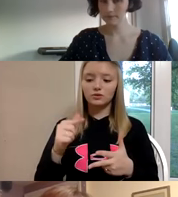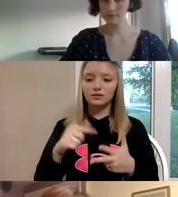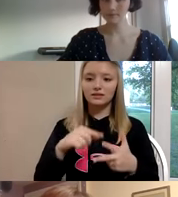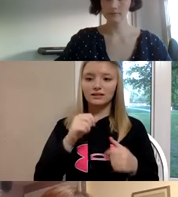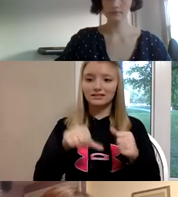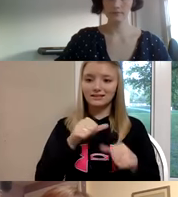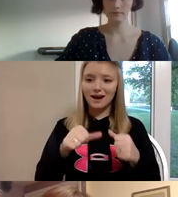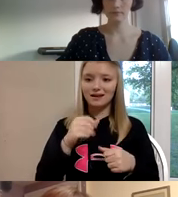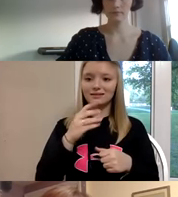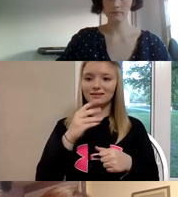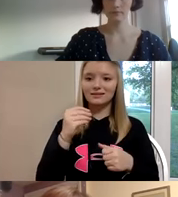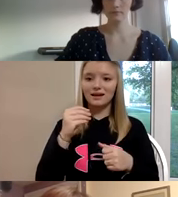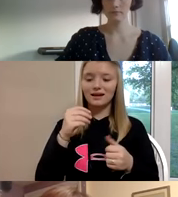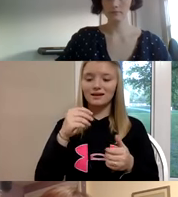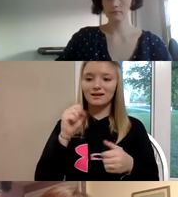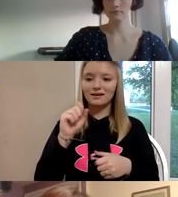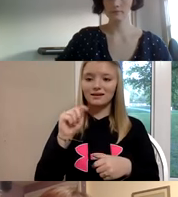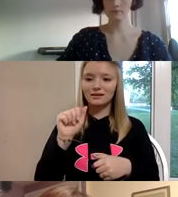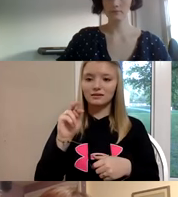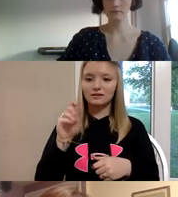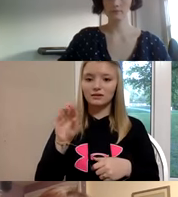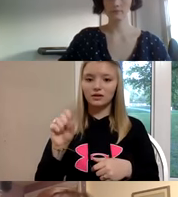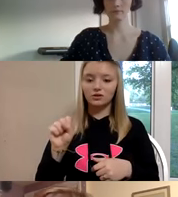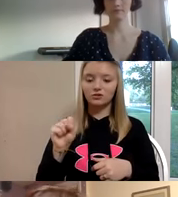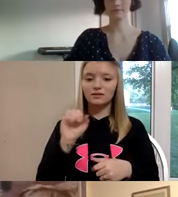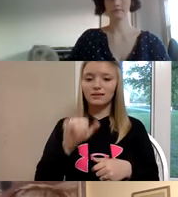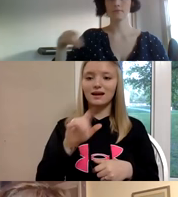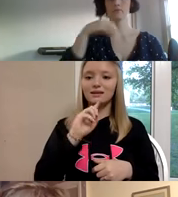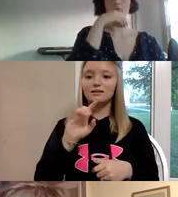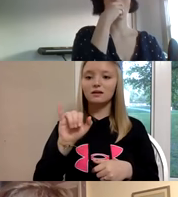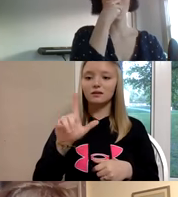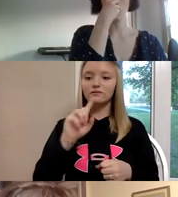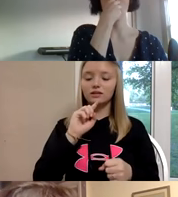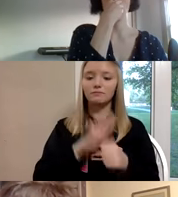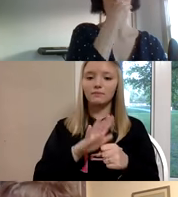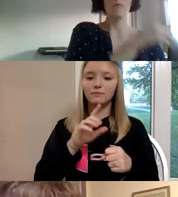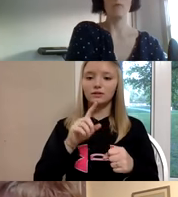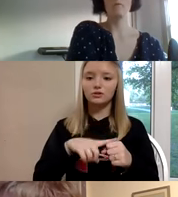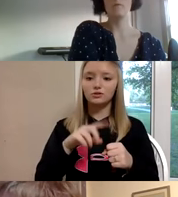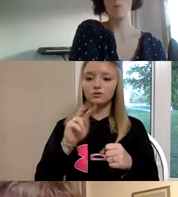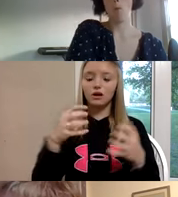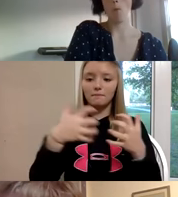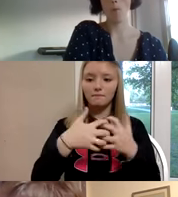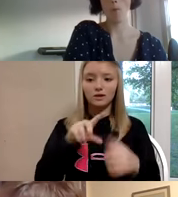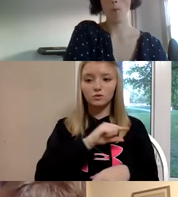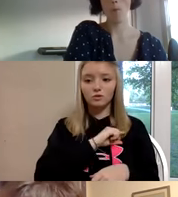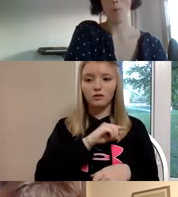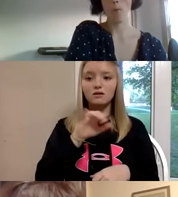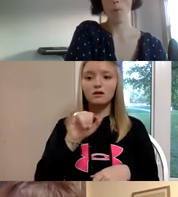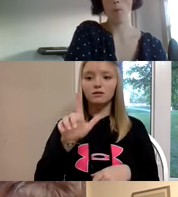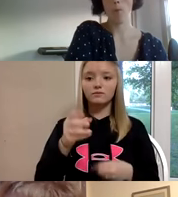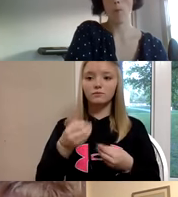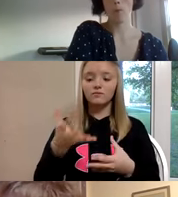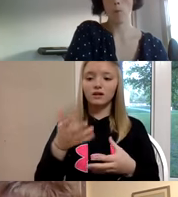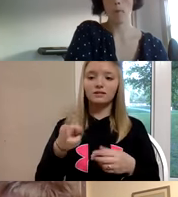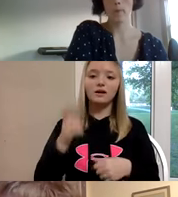Living's commitment to unmatched quality. So Young Living provides the highest quality essential oils in the world,